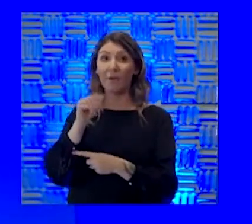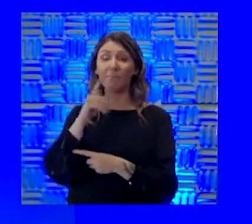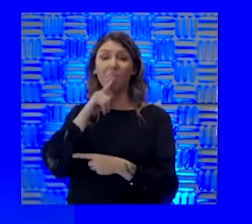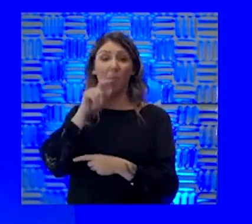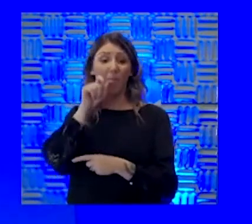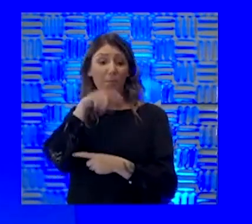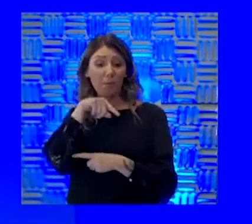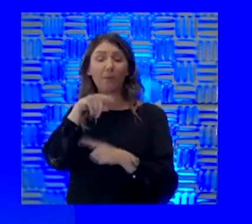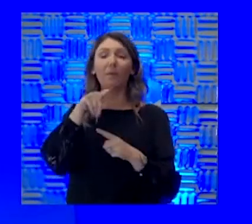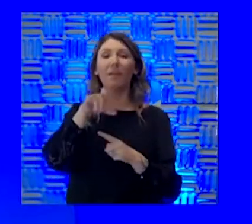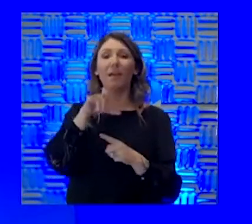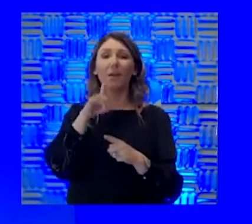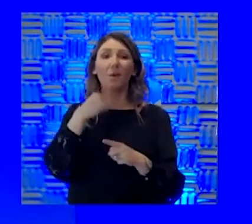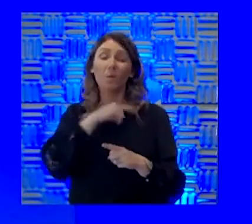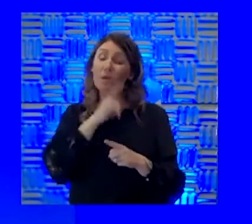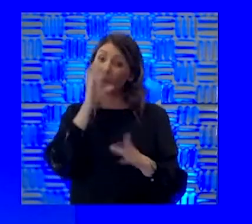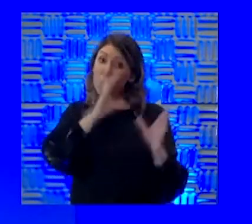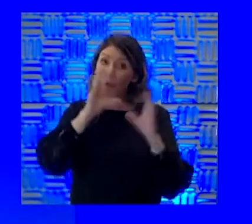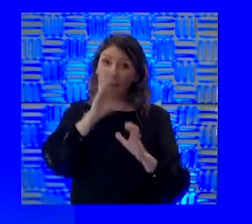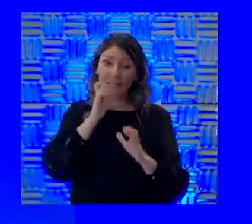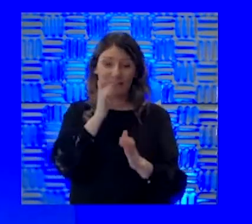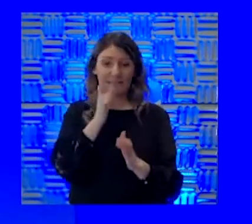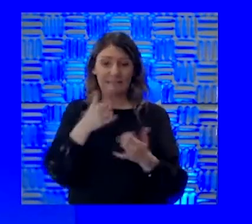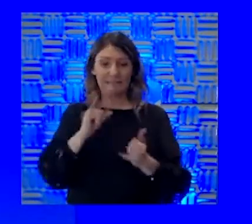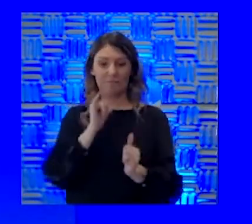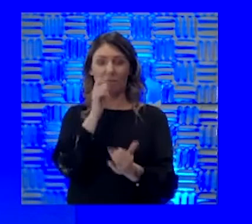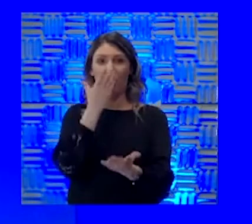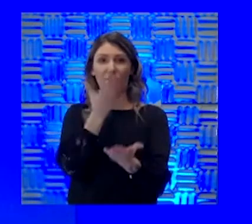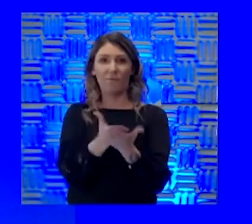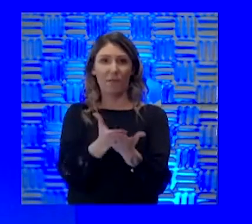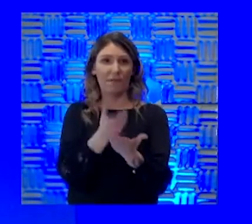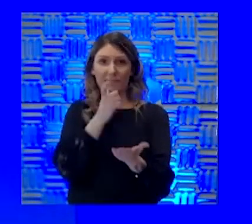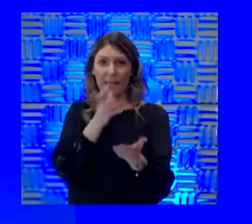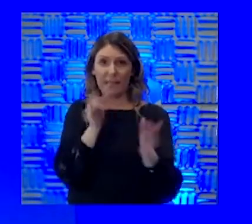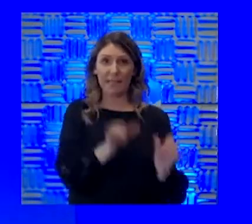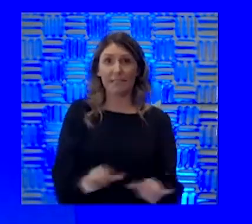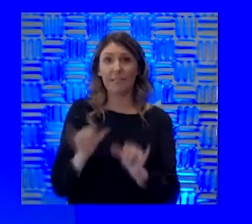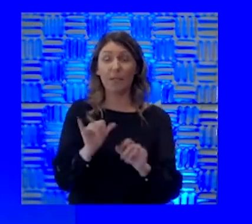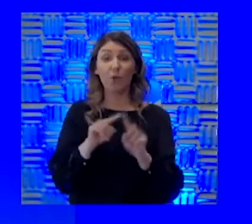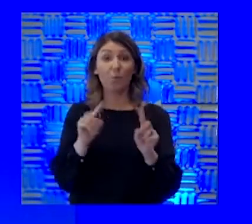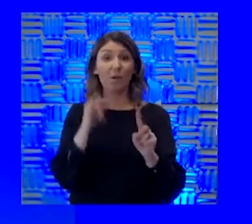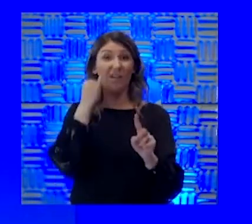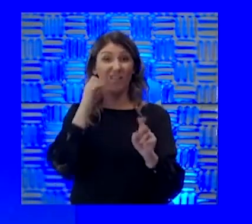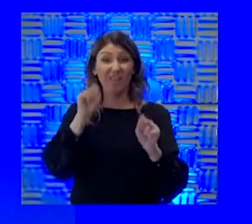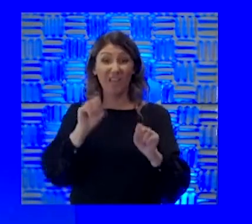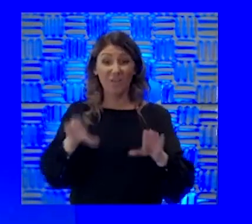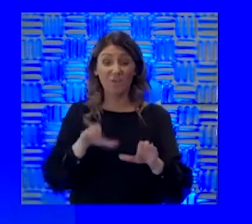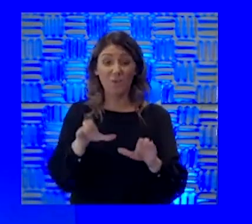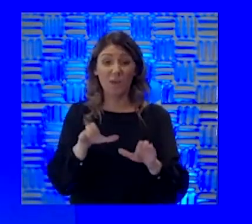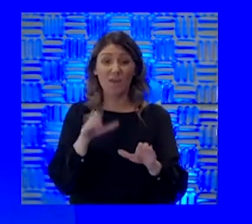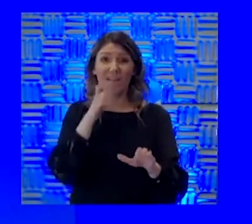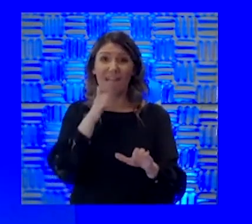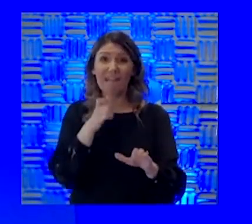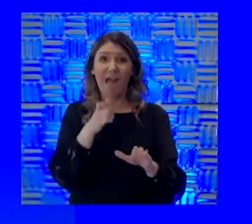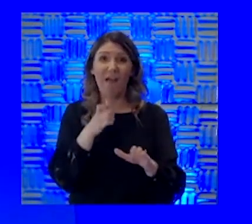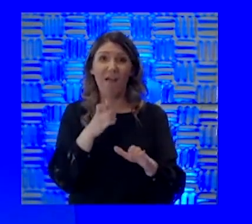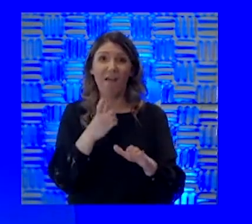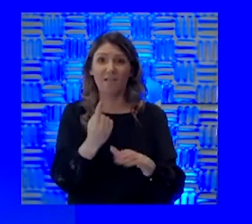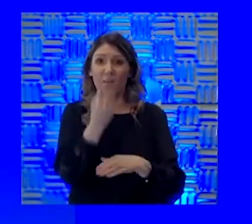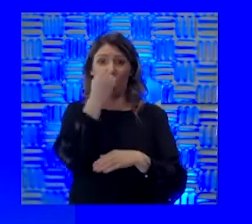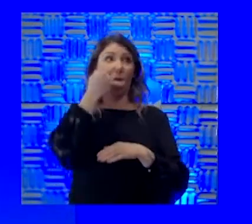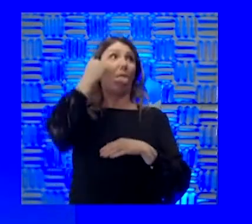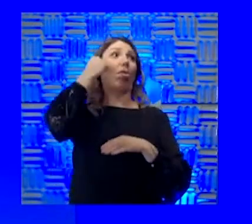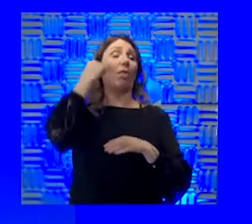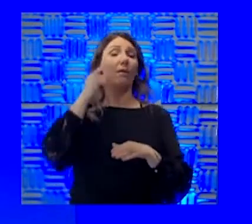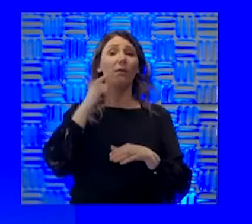at. It still hasn't been validated. It's still certainly not the gold standard. But if we can do that in a more non-invasive method, we would